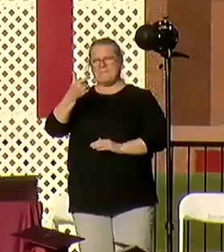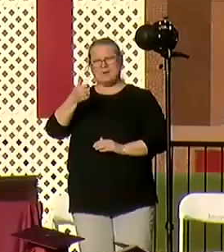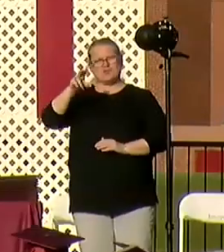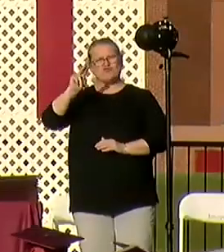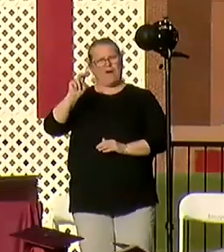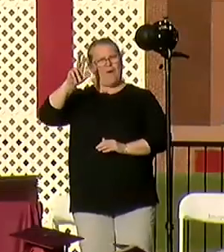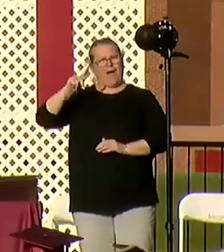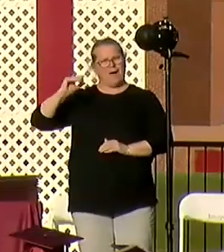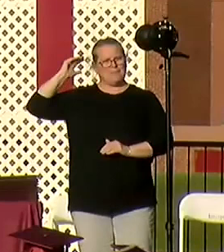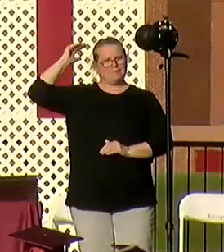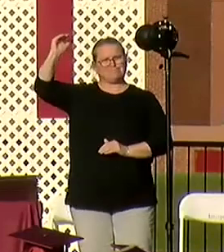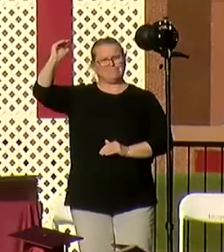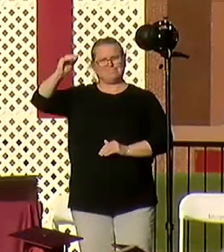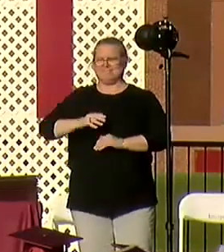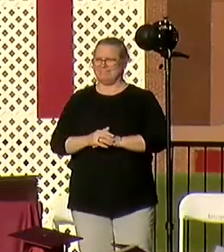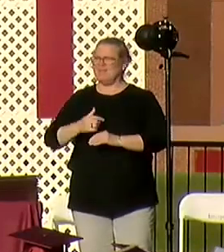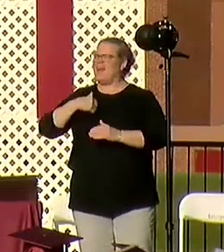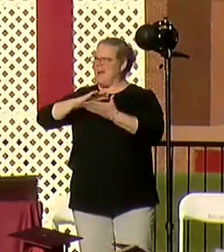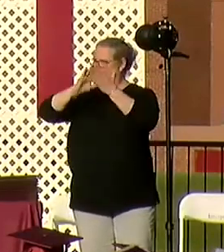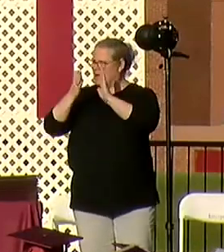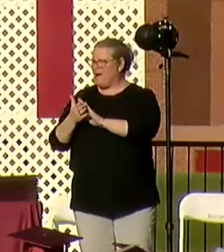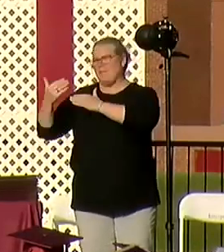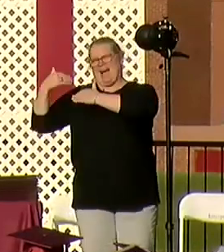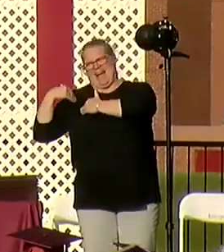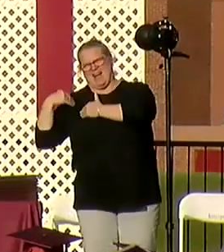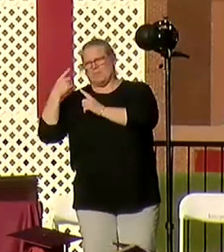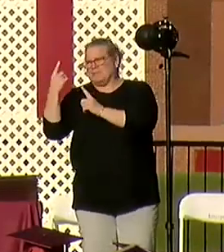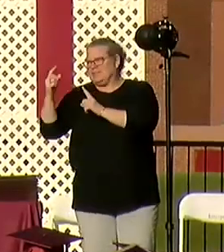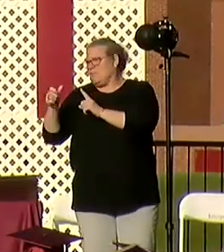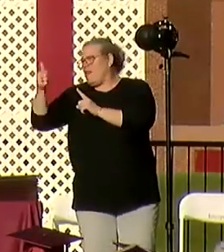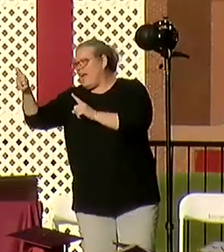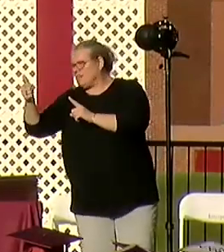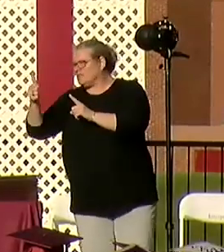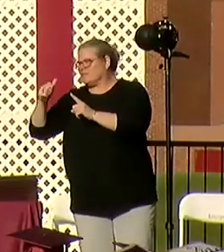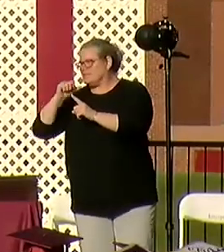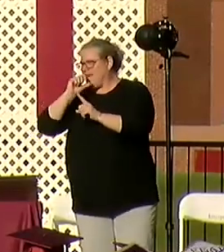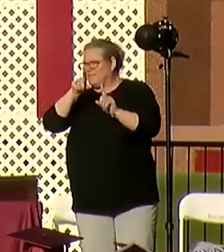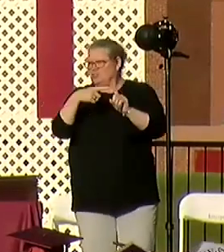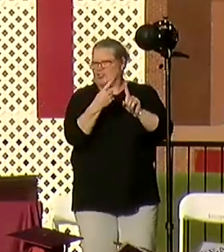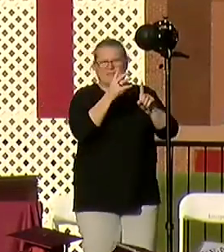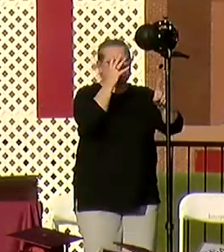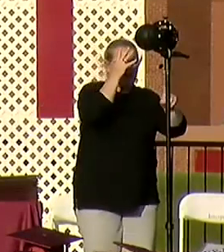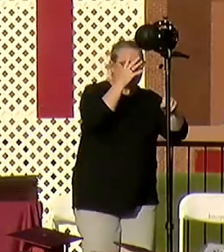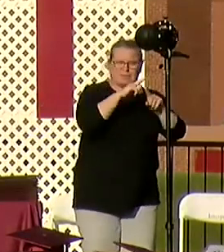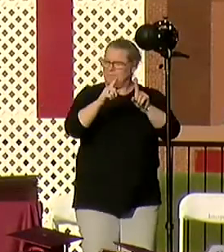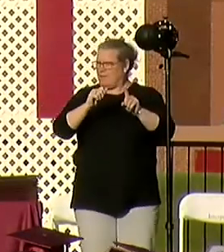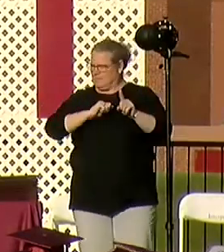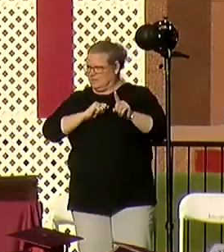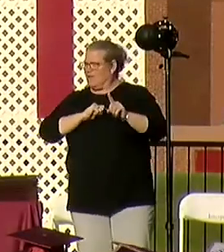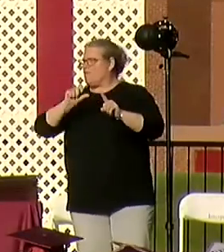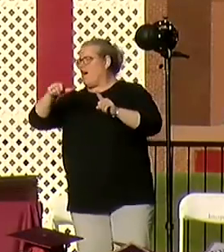Today, I become accountable to someone other than to myself and my parents, accountable for more than my